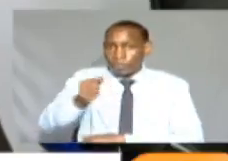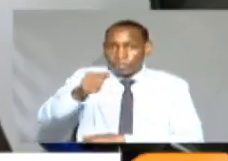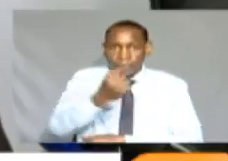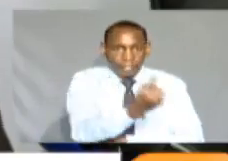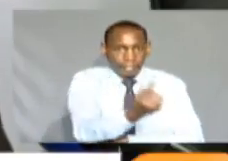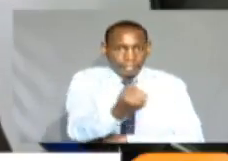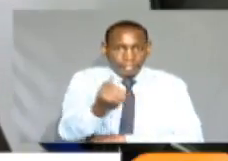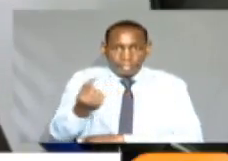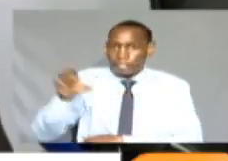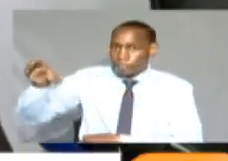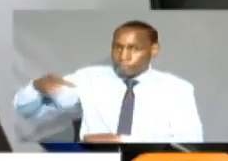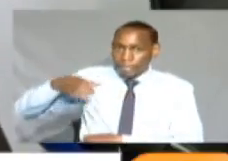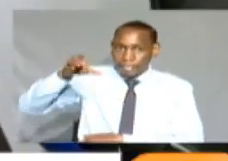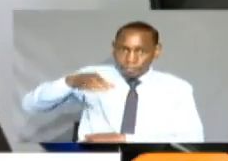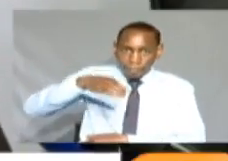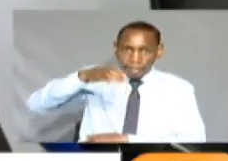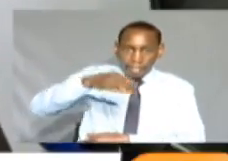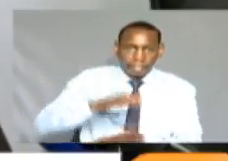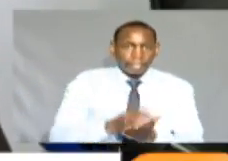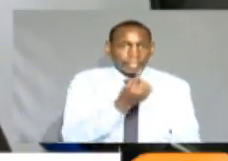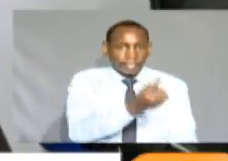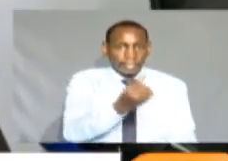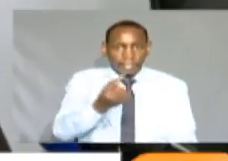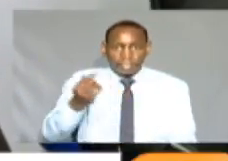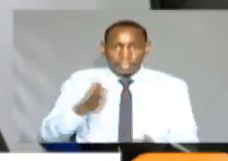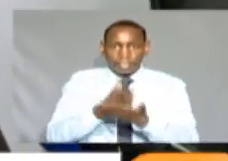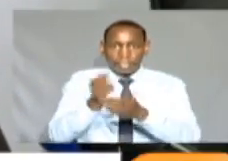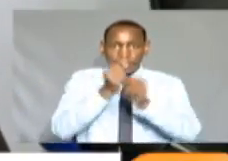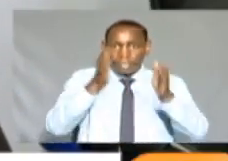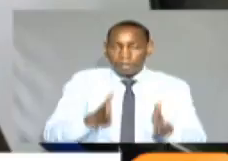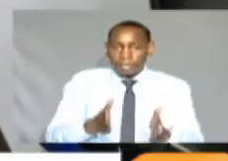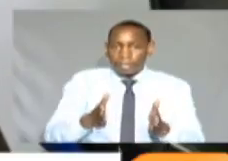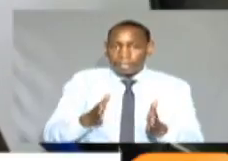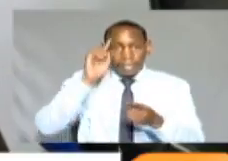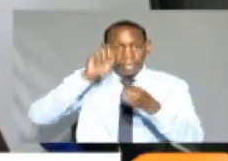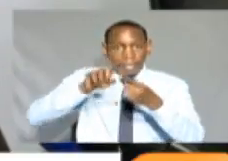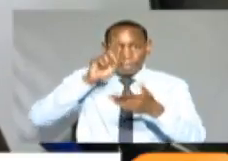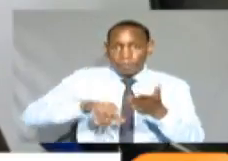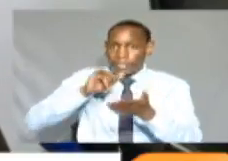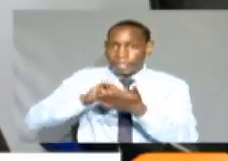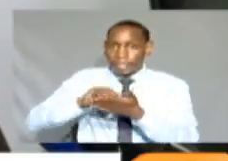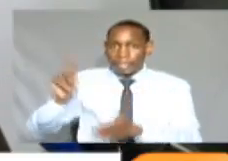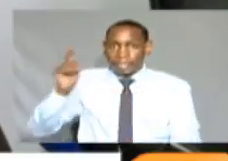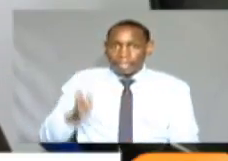and every supermarket, from each and every player in this field to ensure that